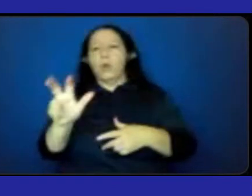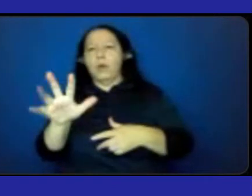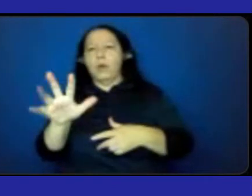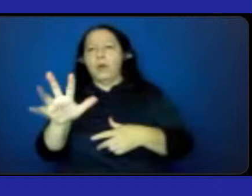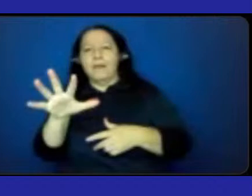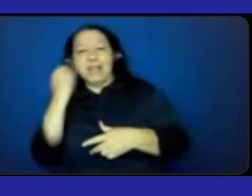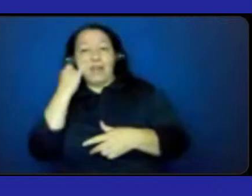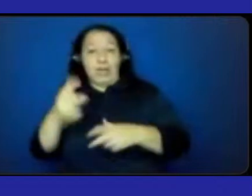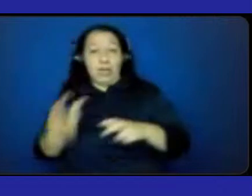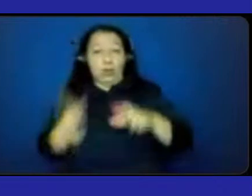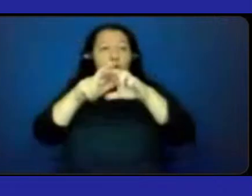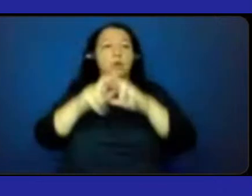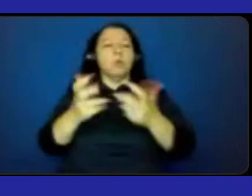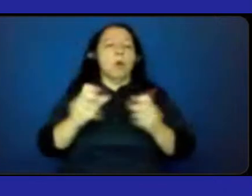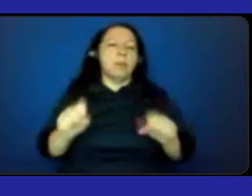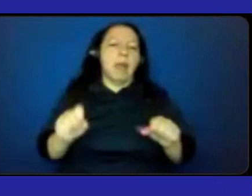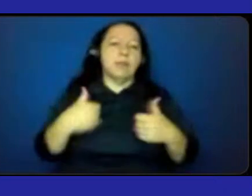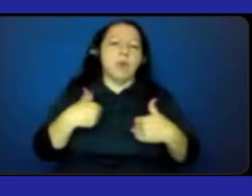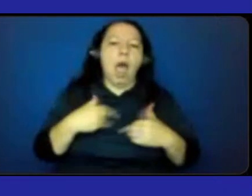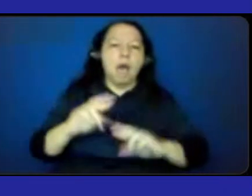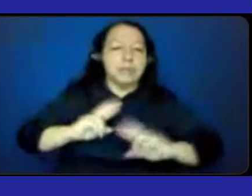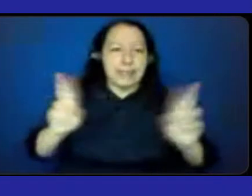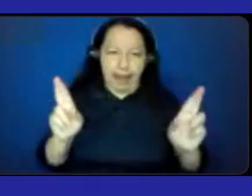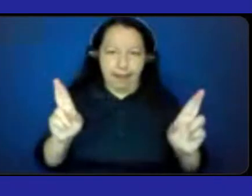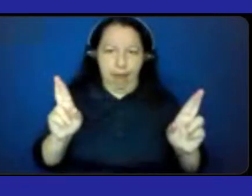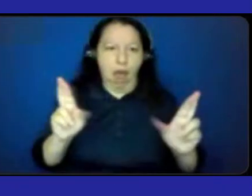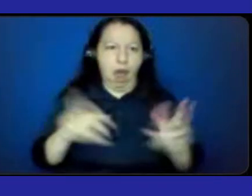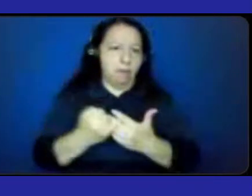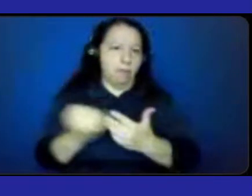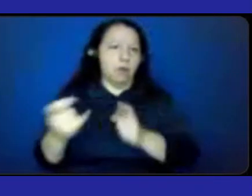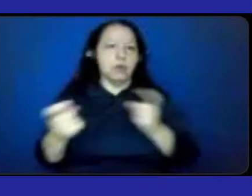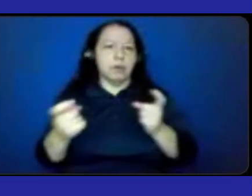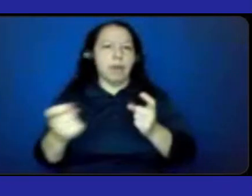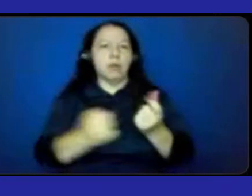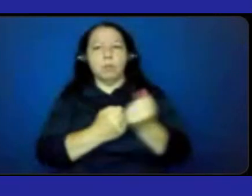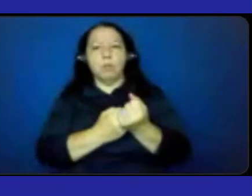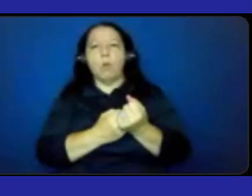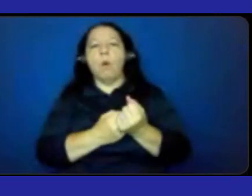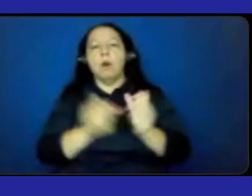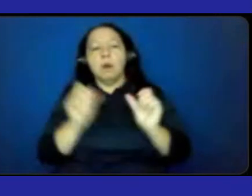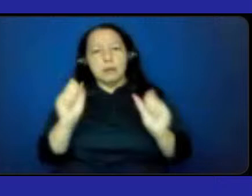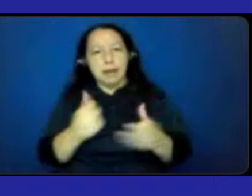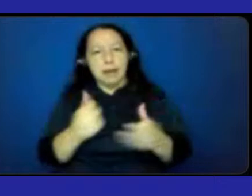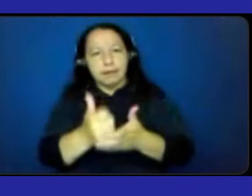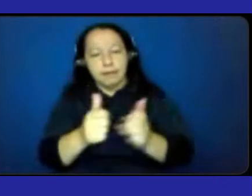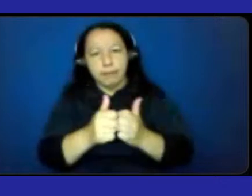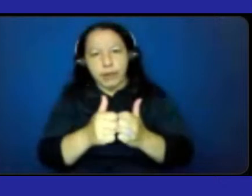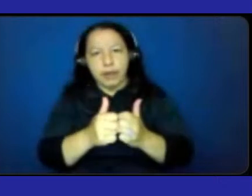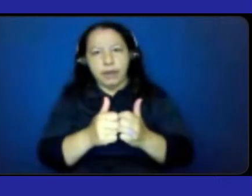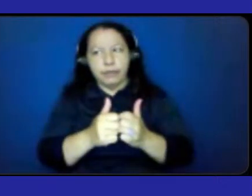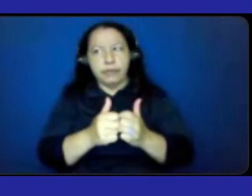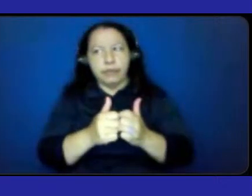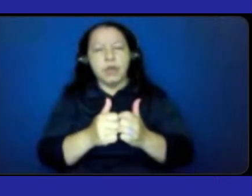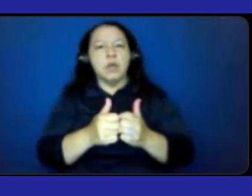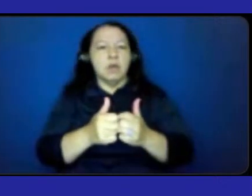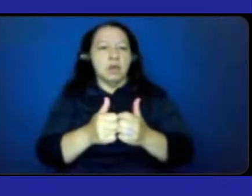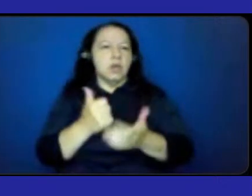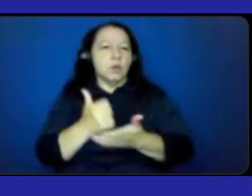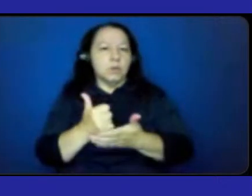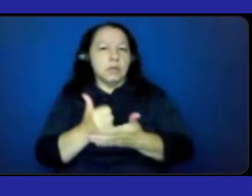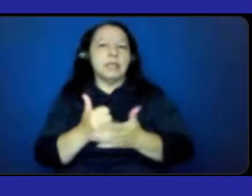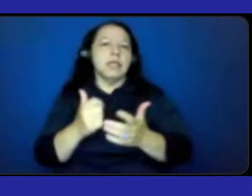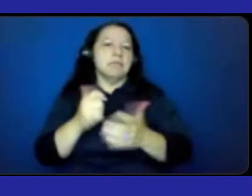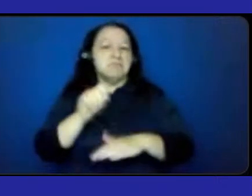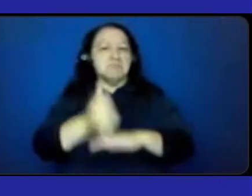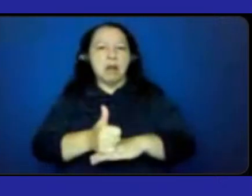we want to be able to have standby project management support that can help with facilitating street permits, can help